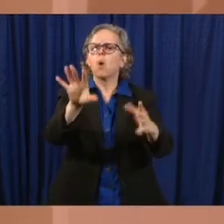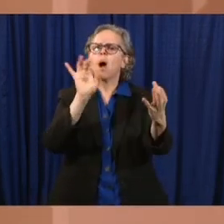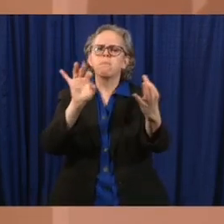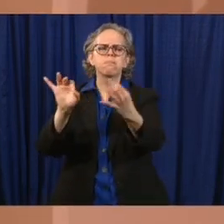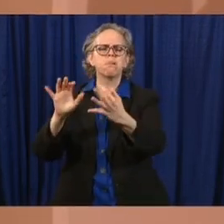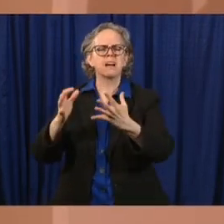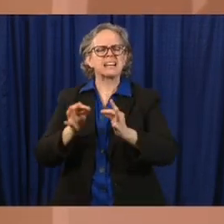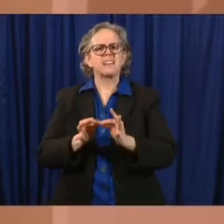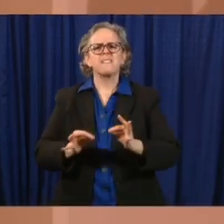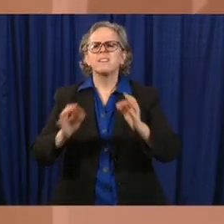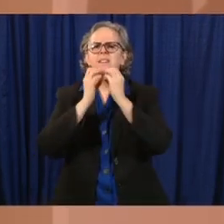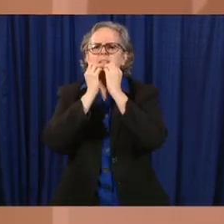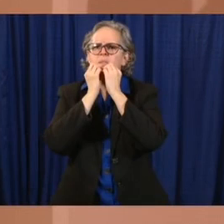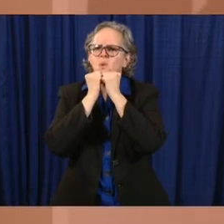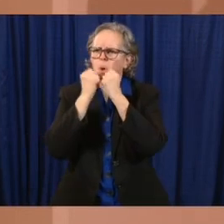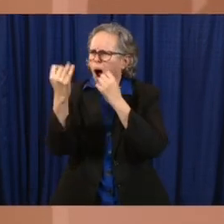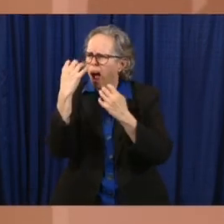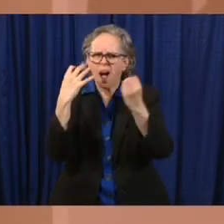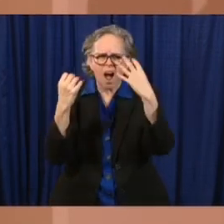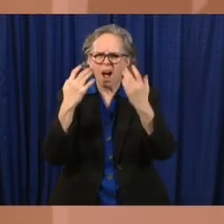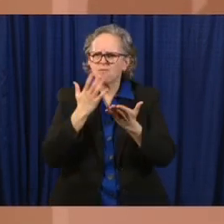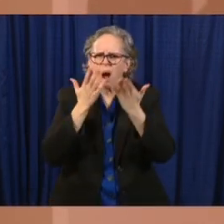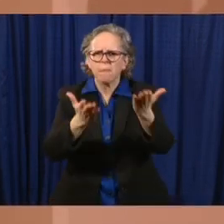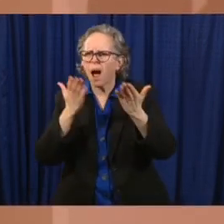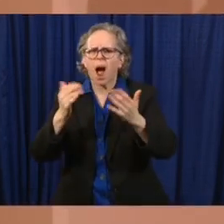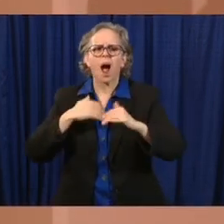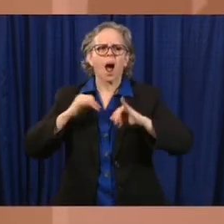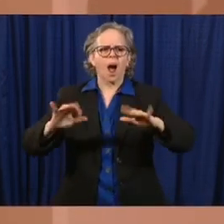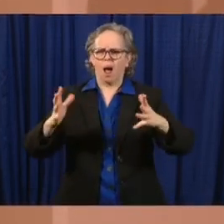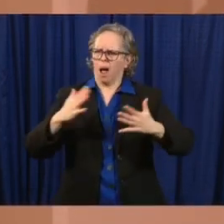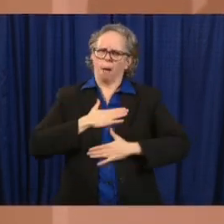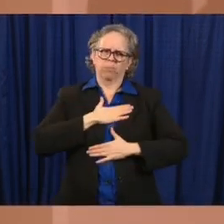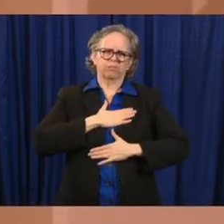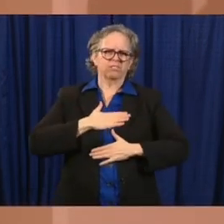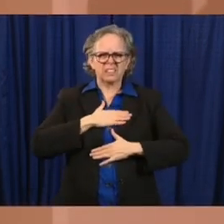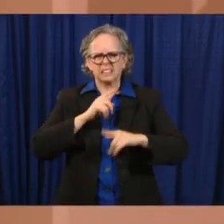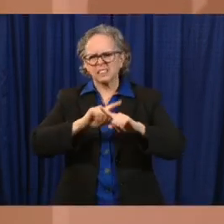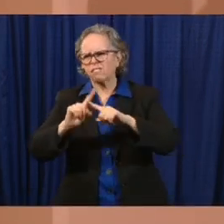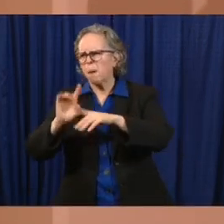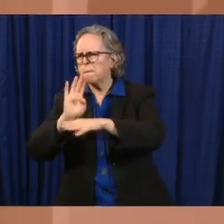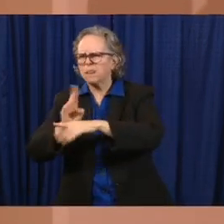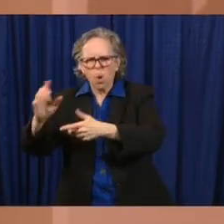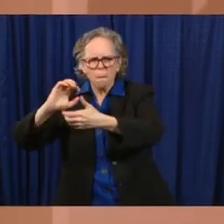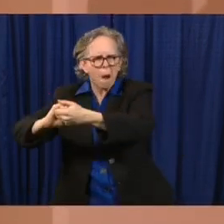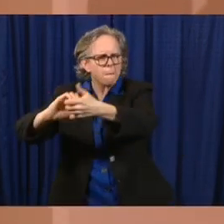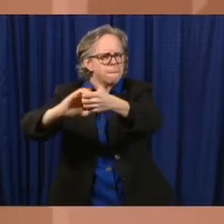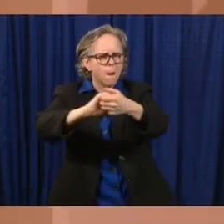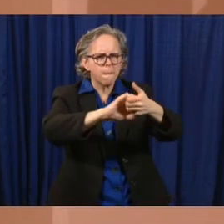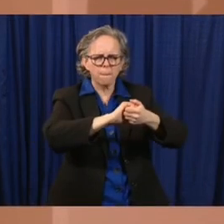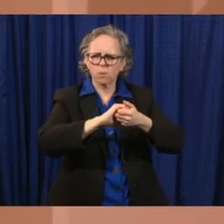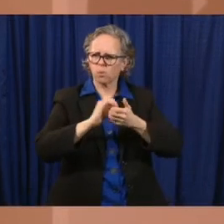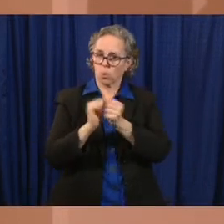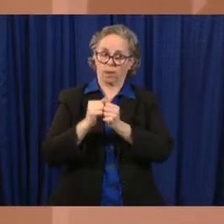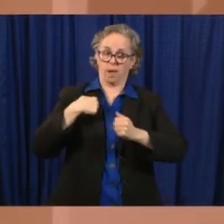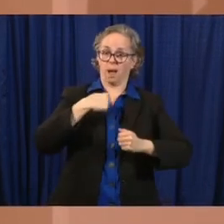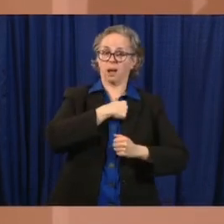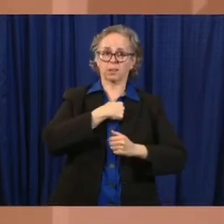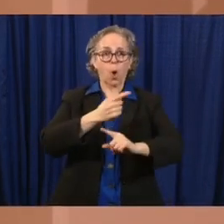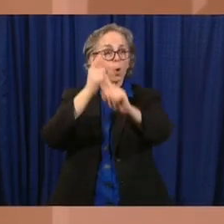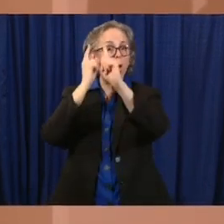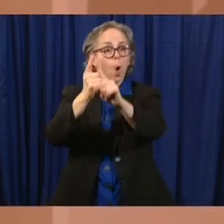been incredibly collaborative with us to figure out how we make sure that the workplace is safe. As we say, we